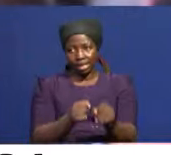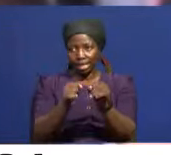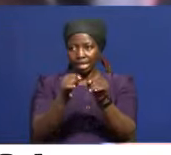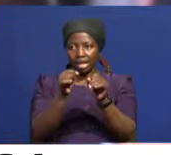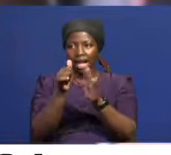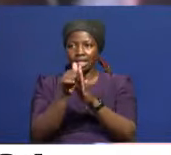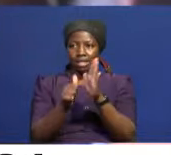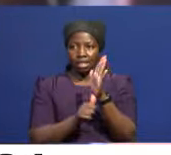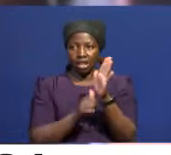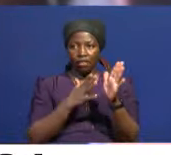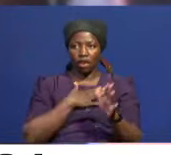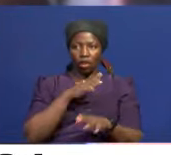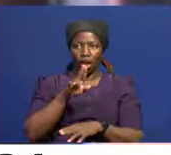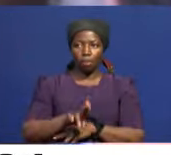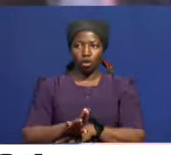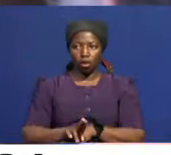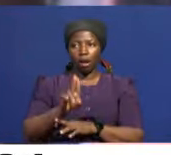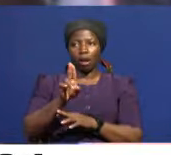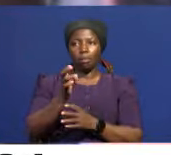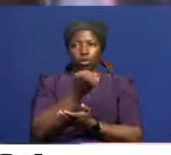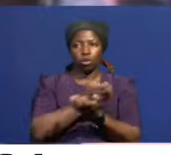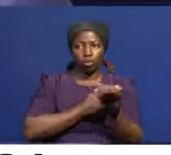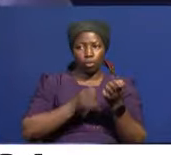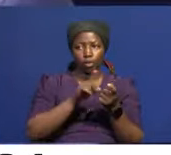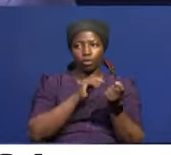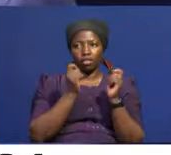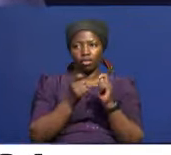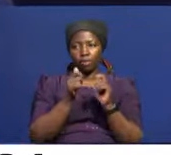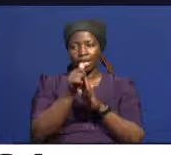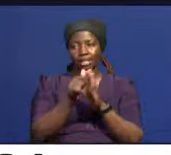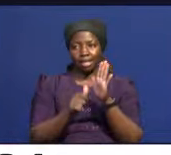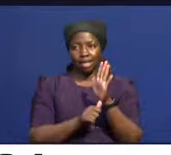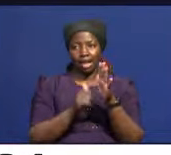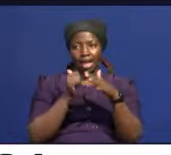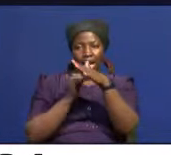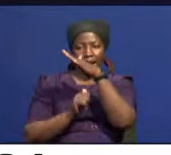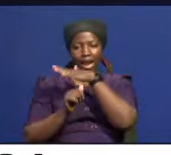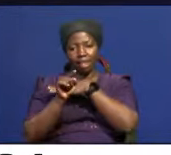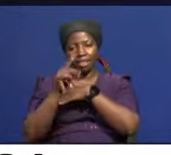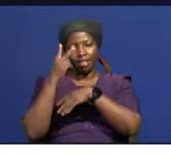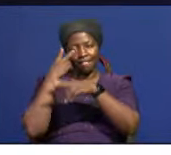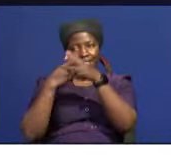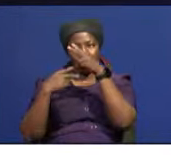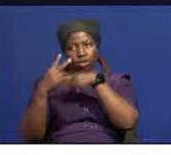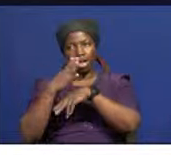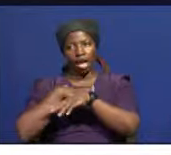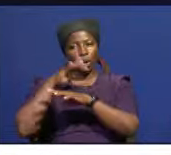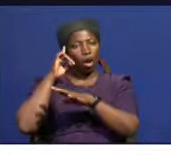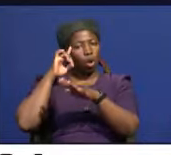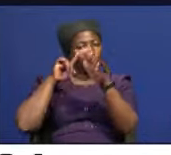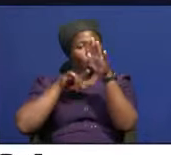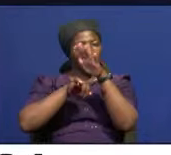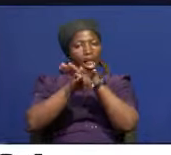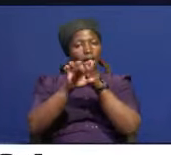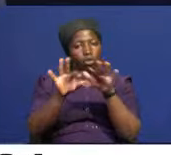our bottom-up economic transformation agenda. Under this vision, our goal is to